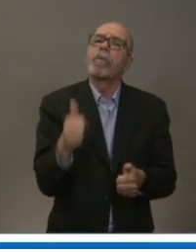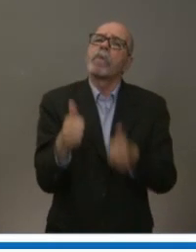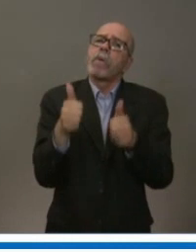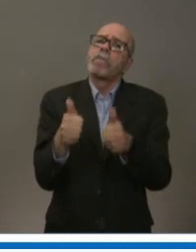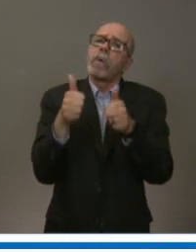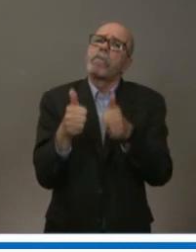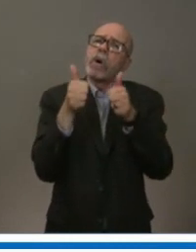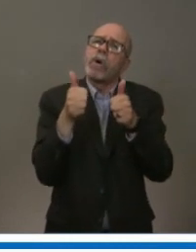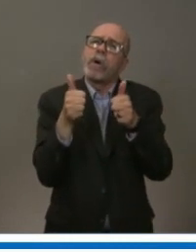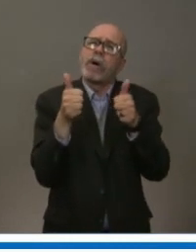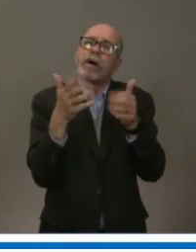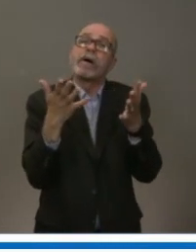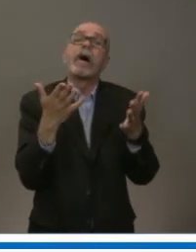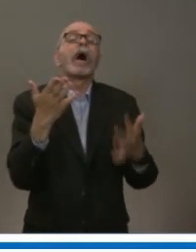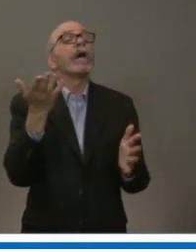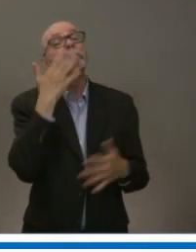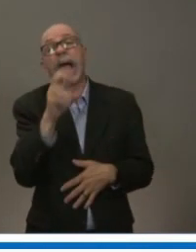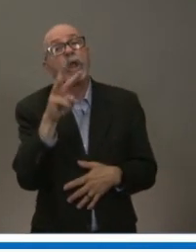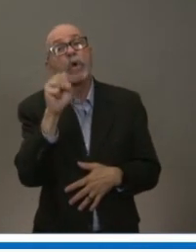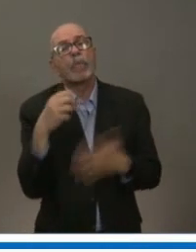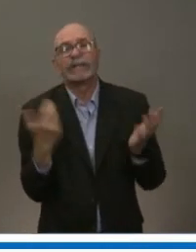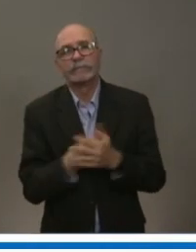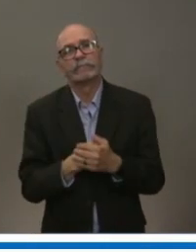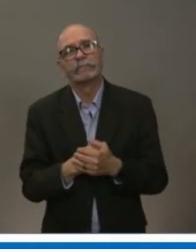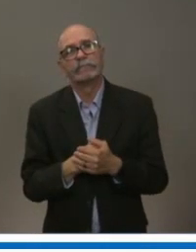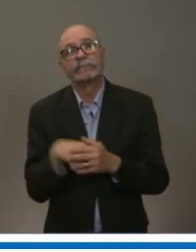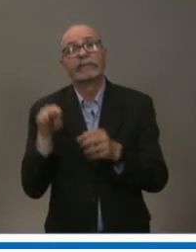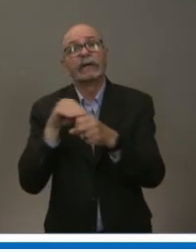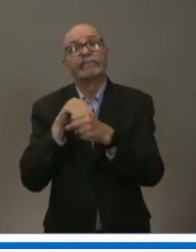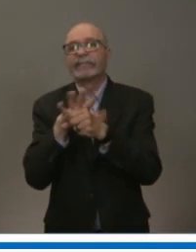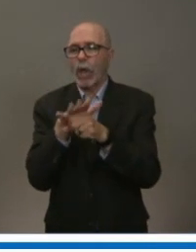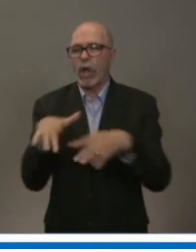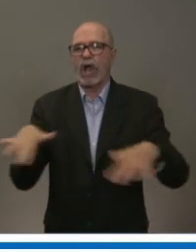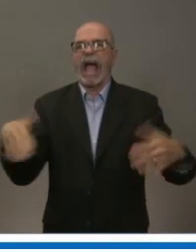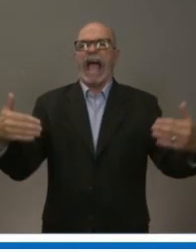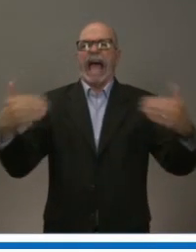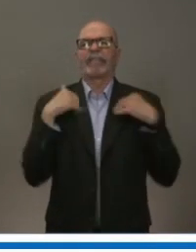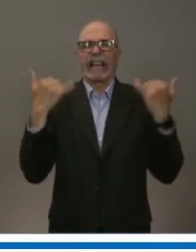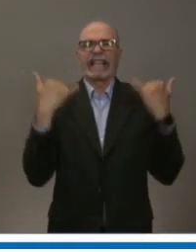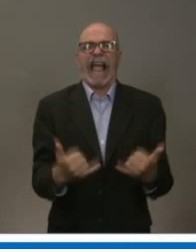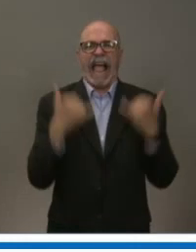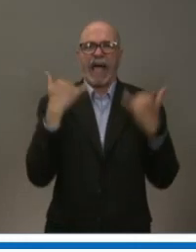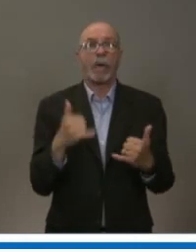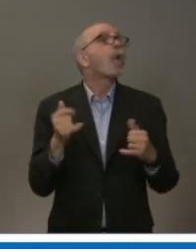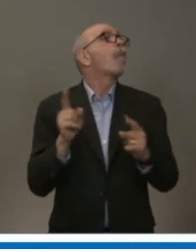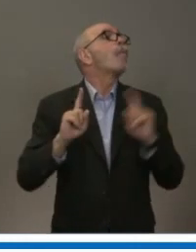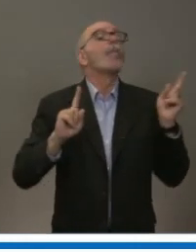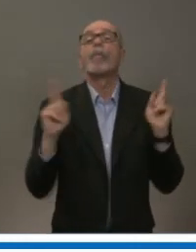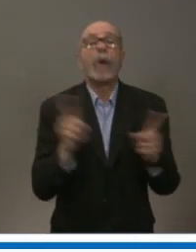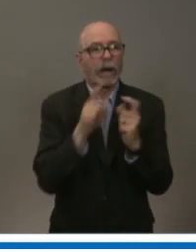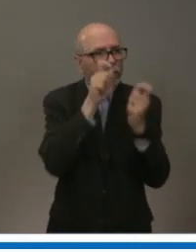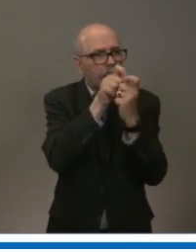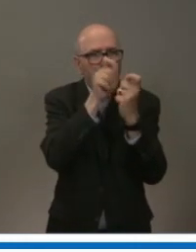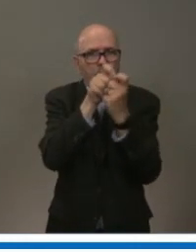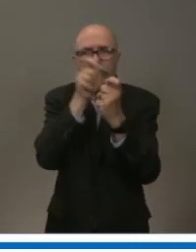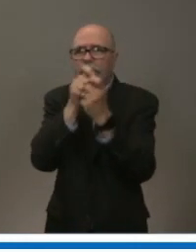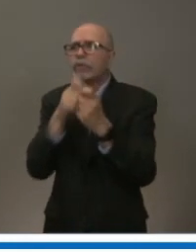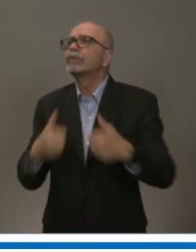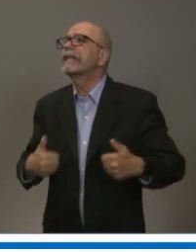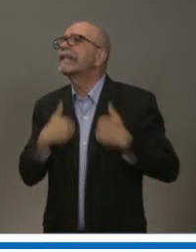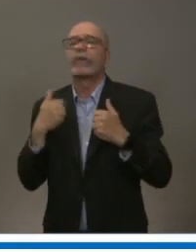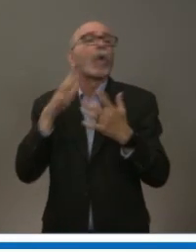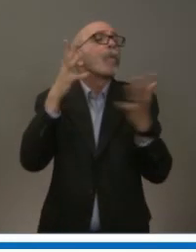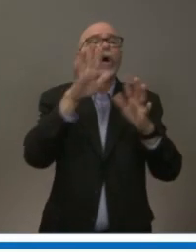and that's why everyone, no matter where you live, no matter your race, no matter your religion, everyone must